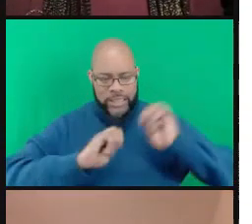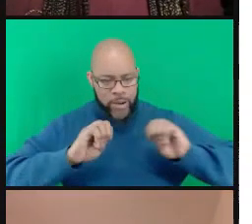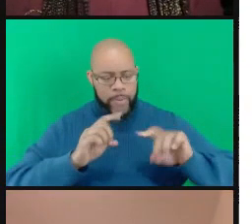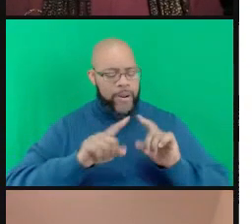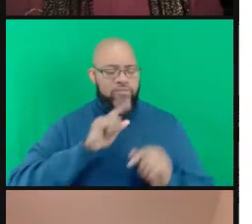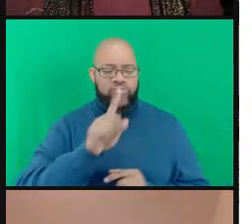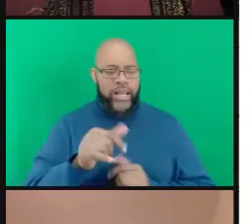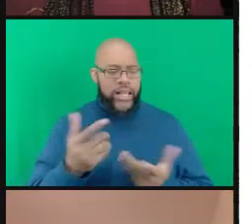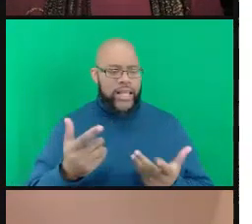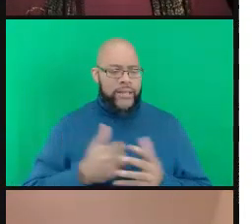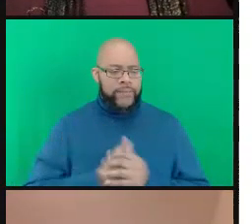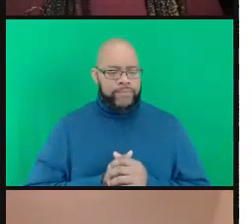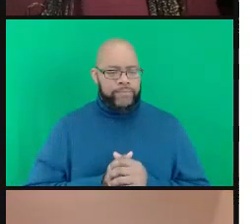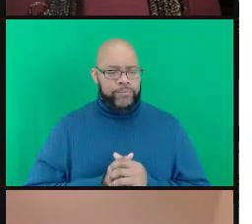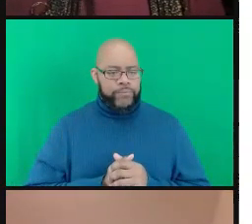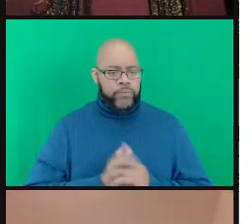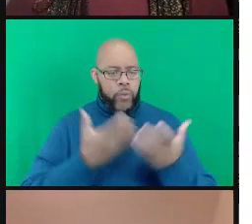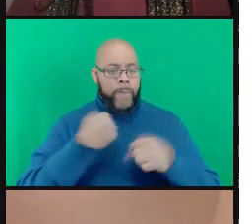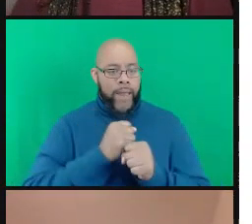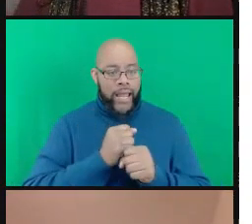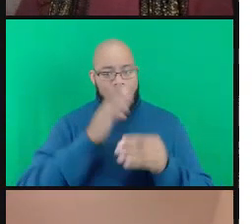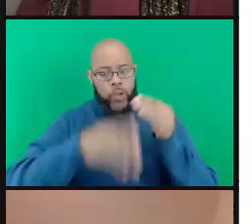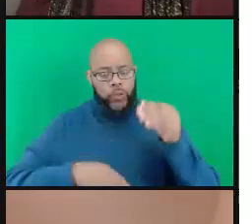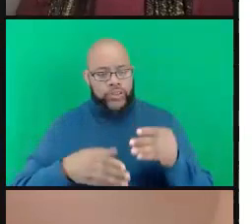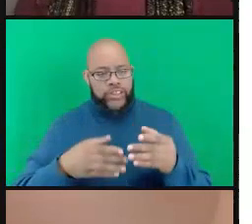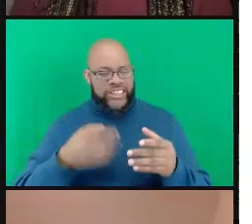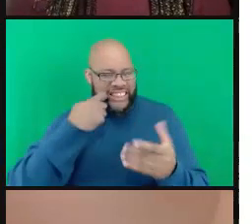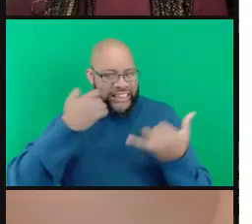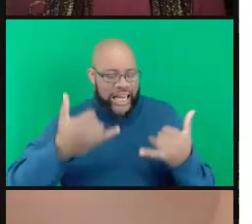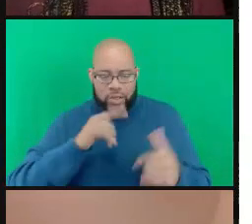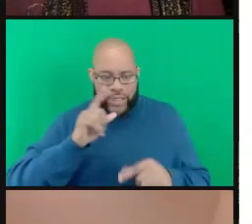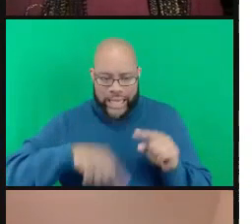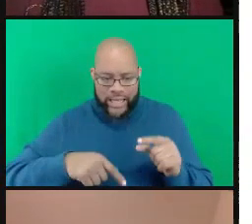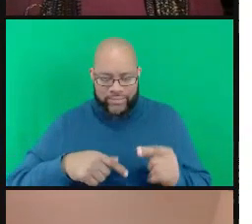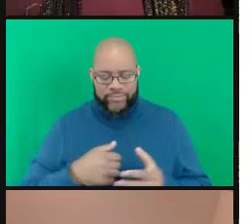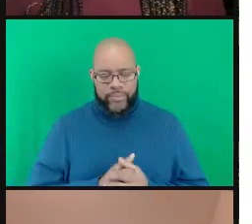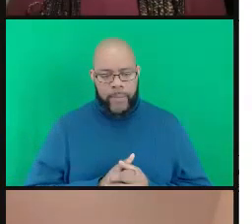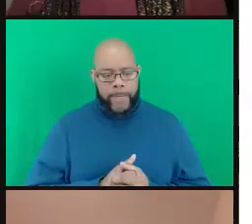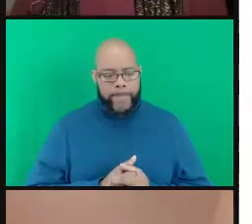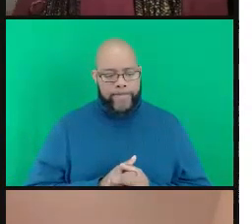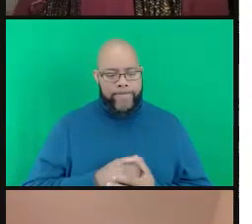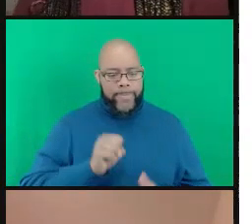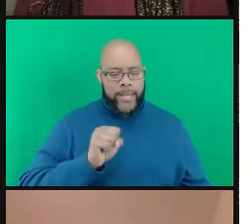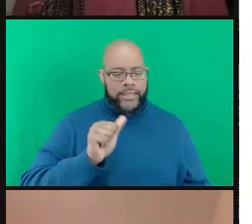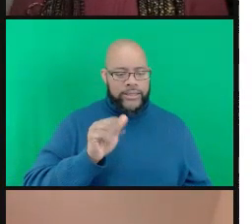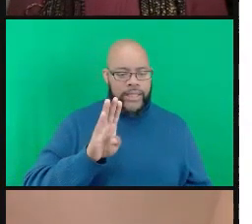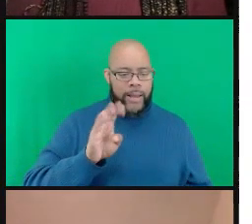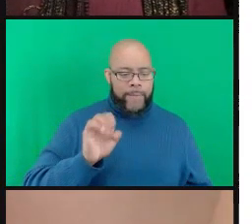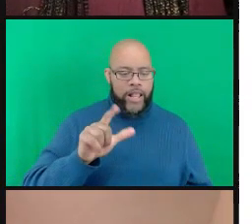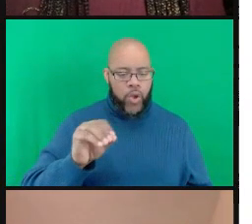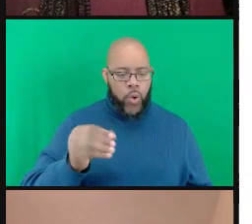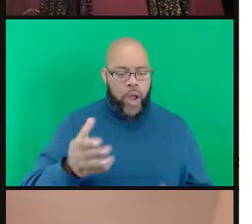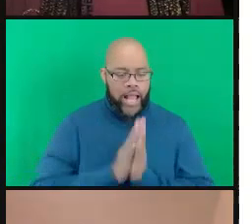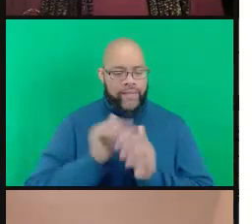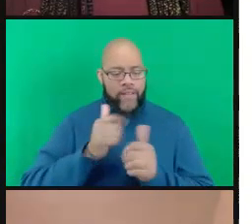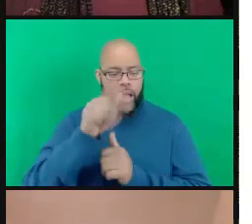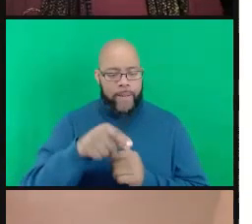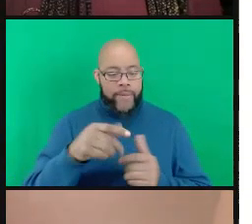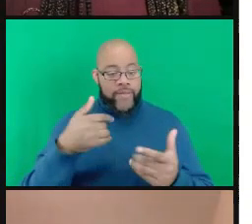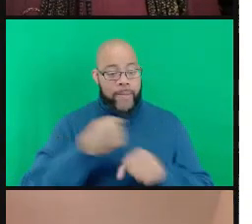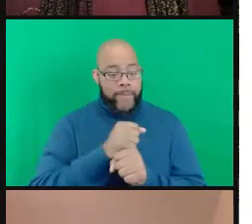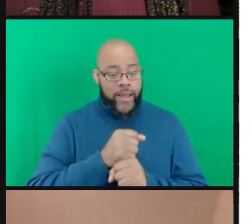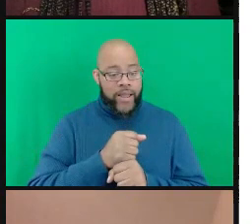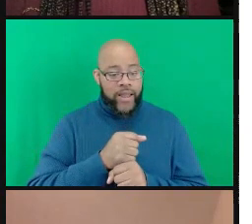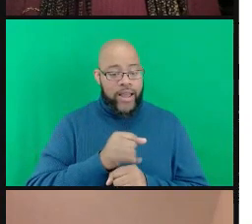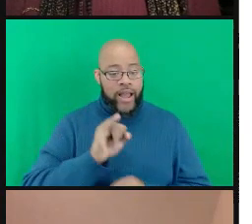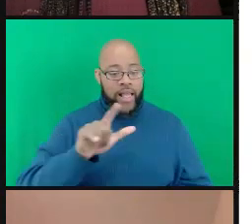really want to make a conclusion on that just yet. Okay. And Sabelo actually asked the follow-up question, is that whether they make